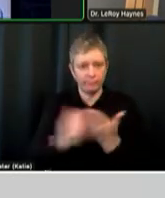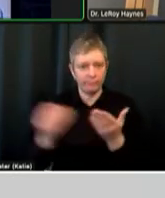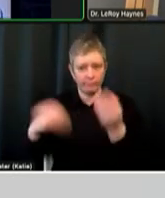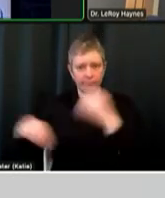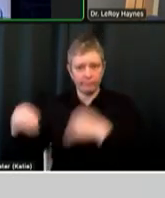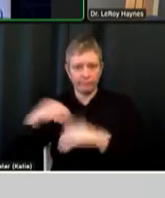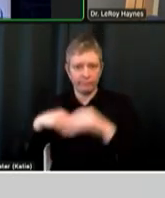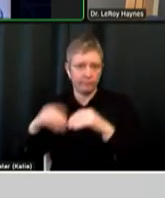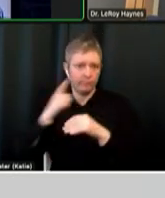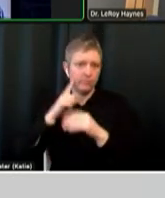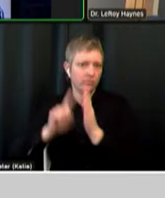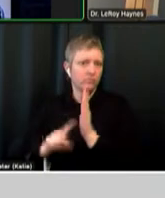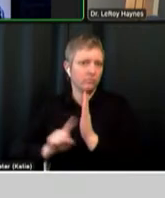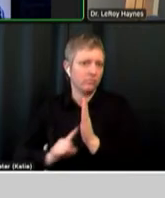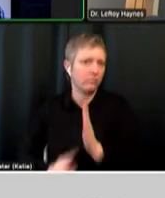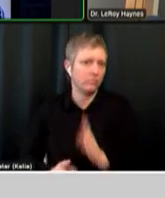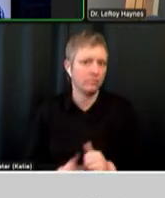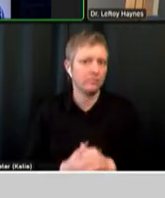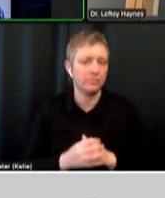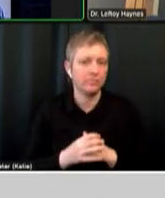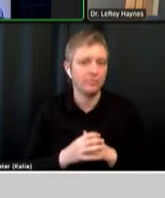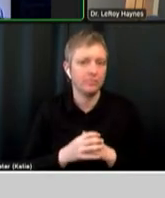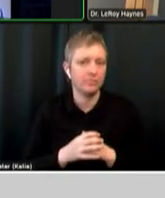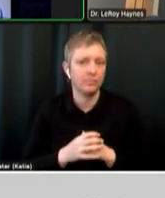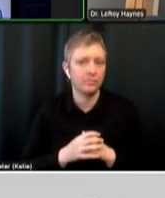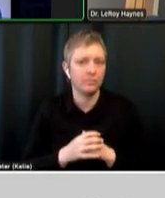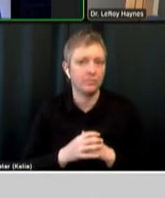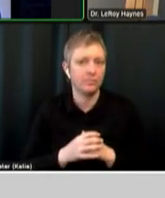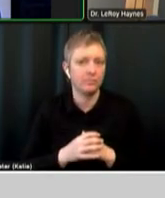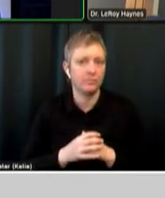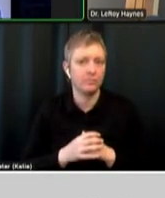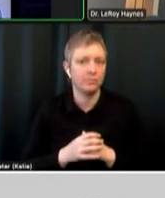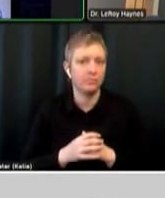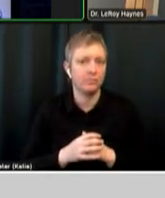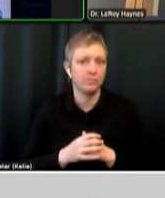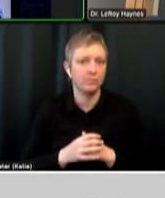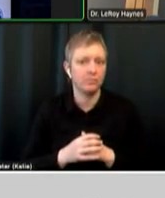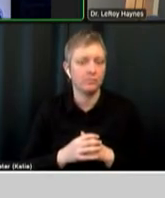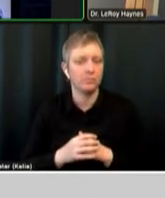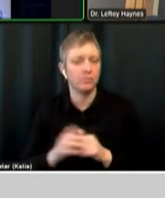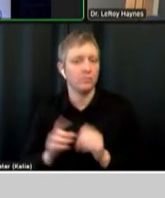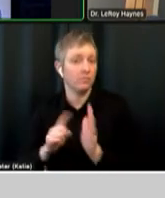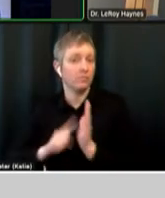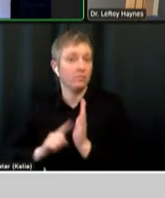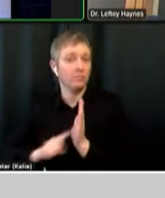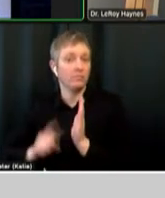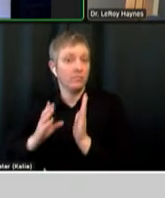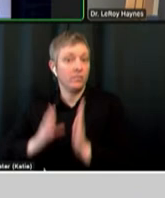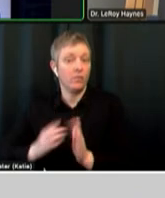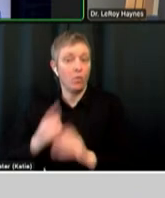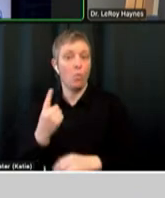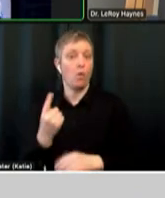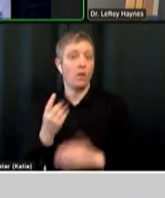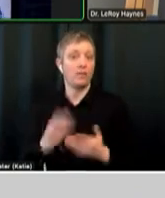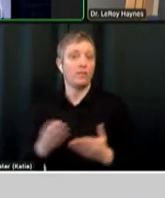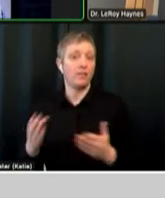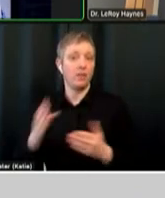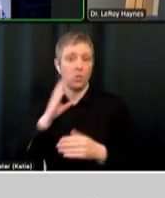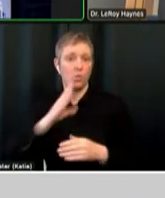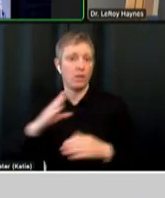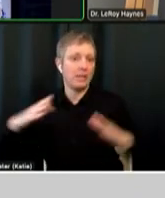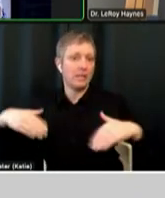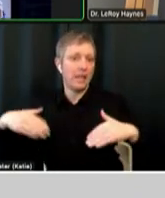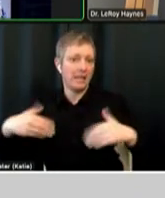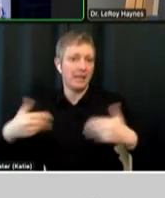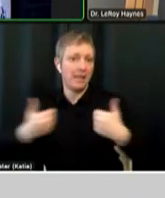information. The one thing that they won't have before they get this perceptual statement is they will not have looked